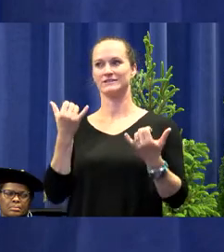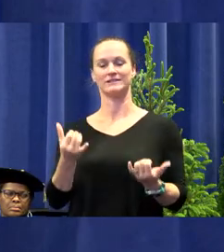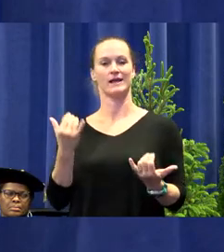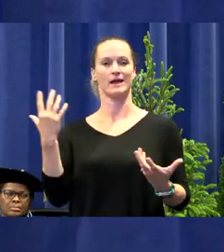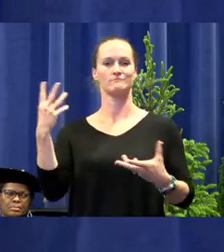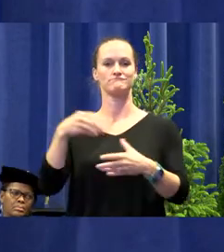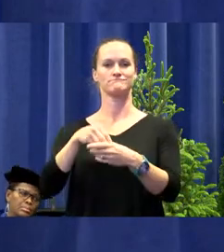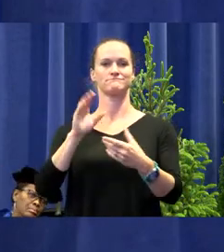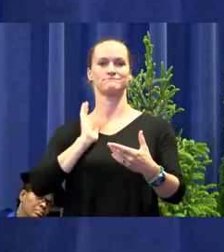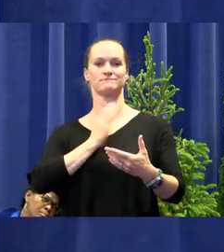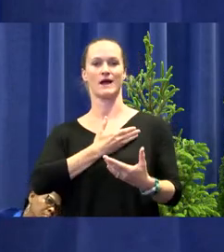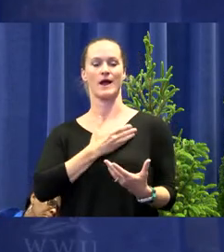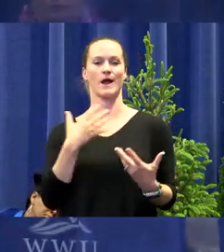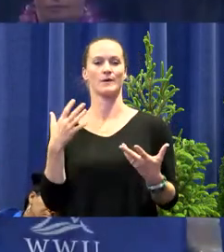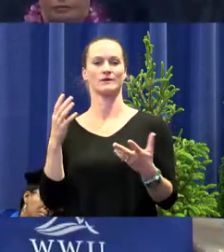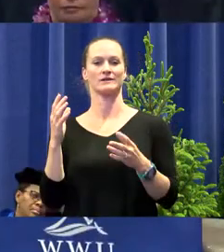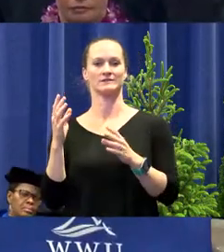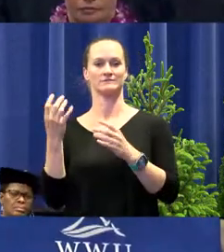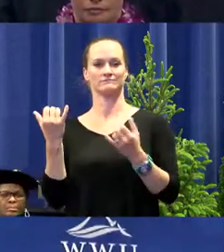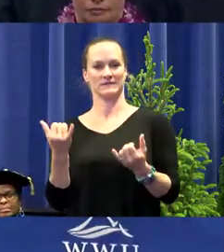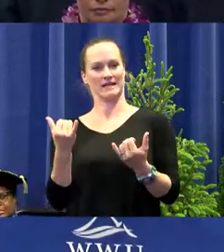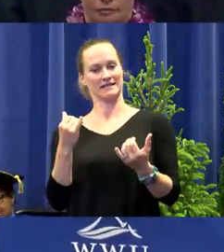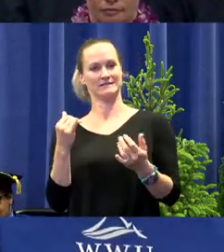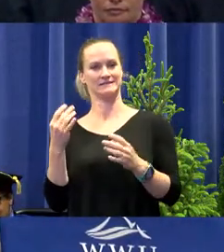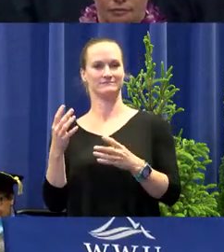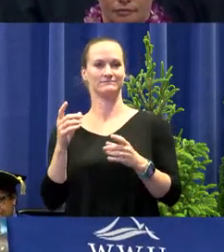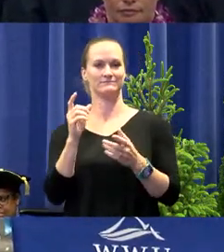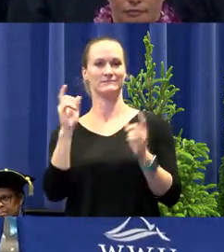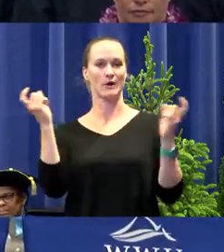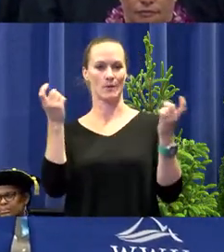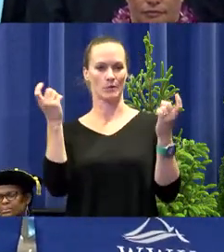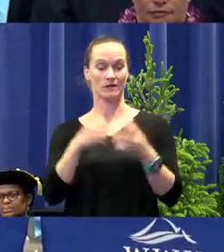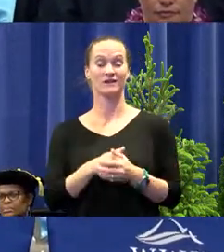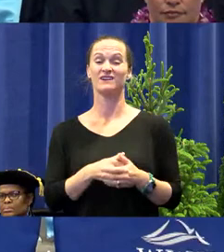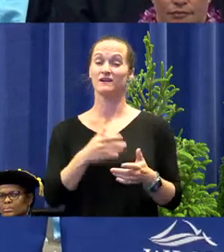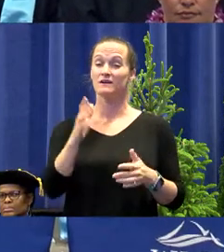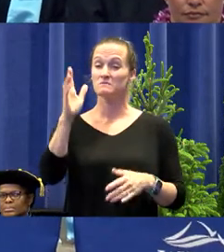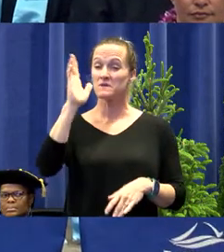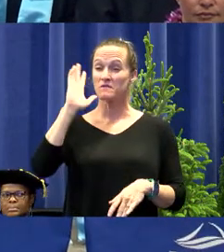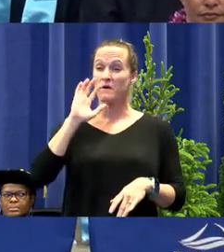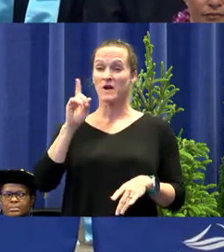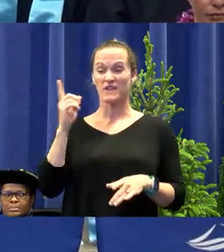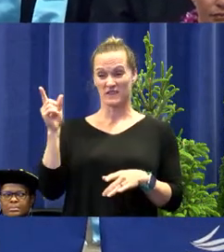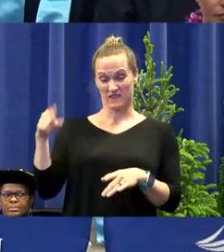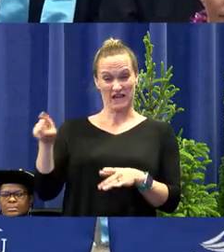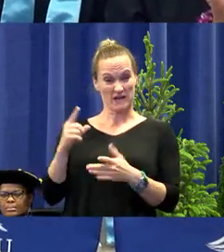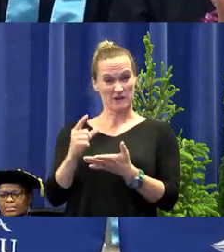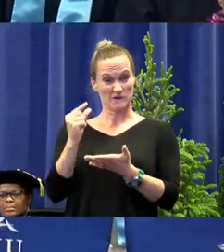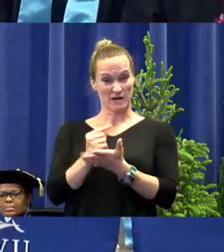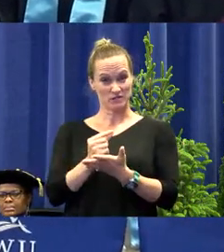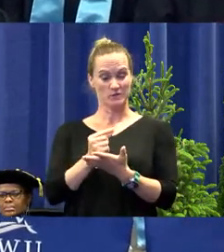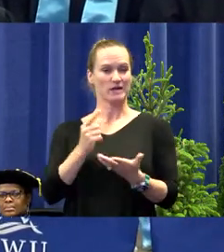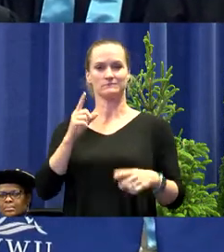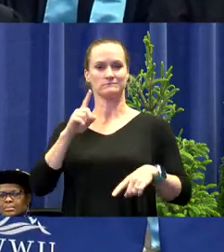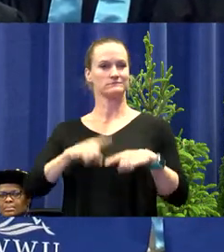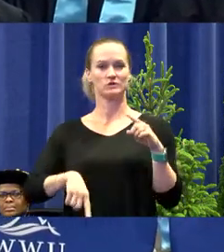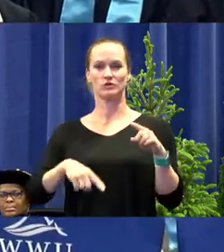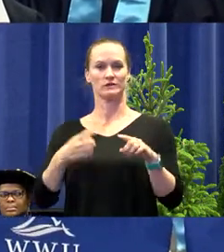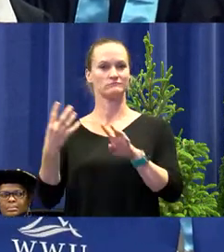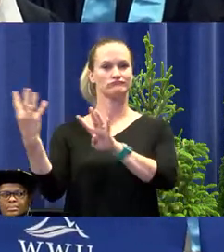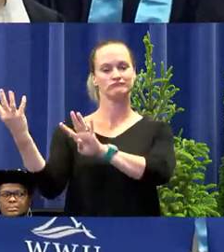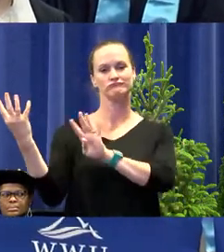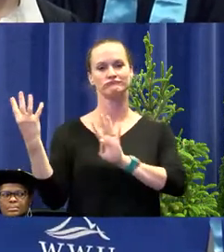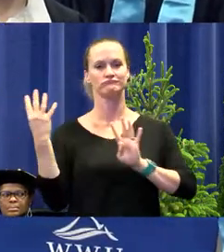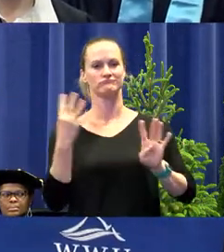Health concerns necessitated that we celebrate virtually at the time they graduated, but there is nothing quite like